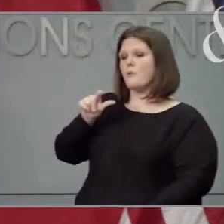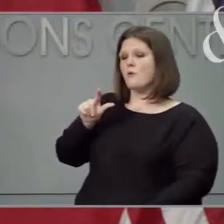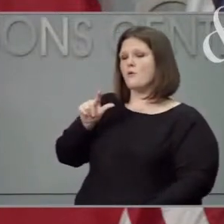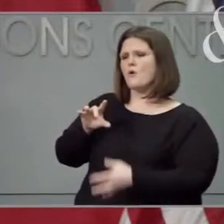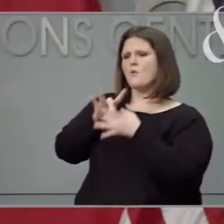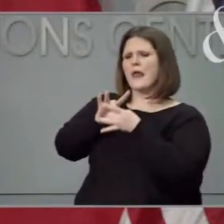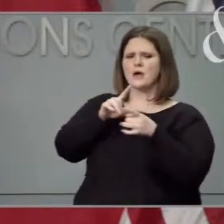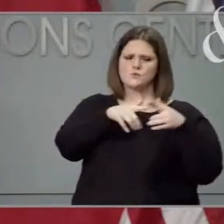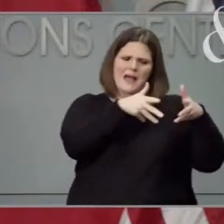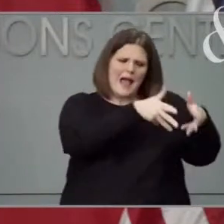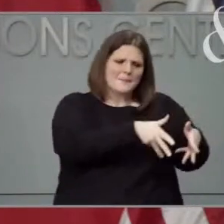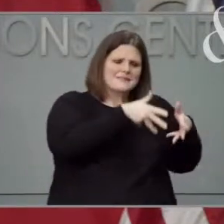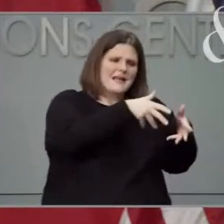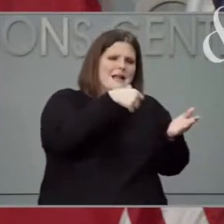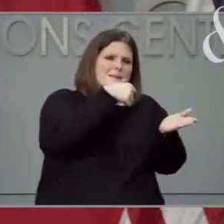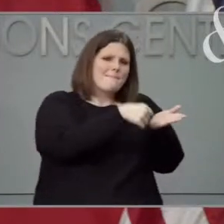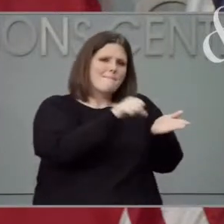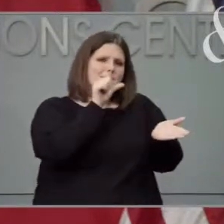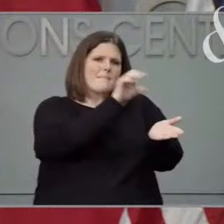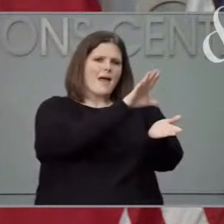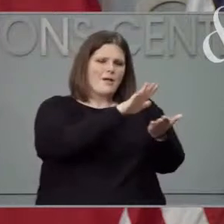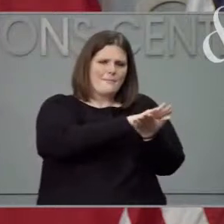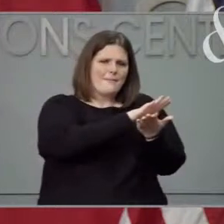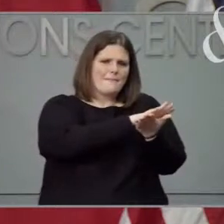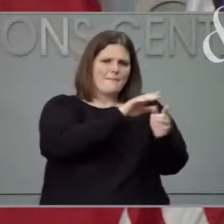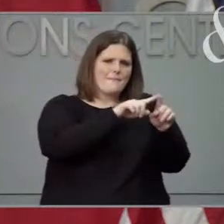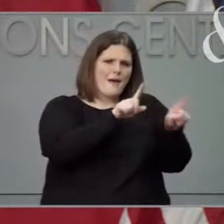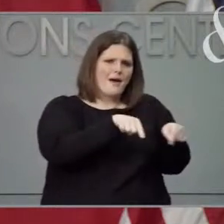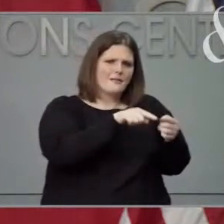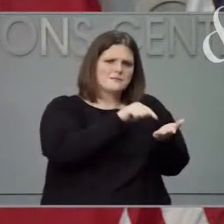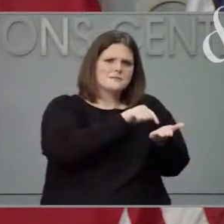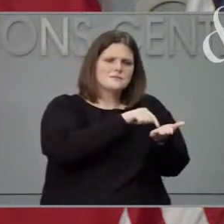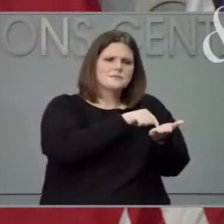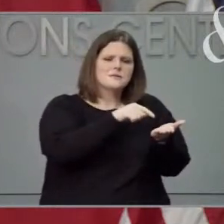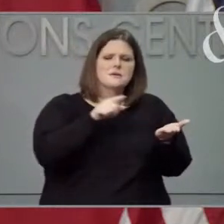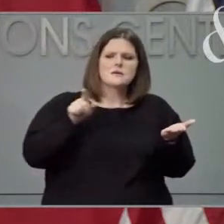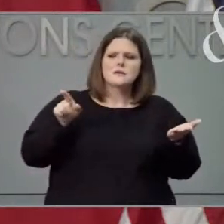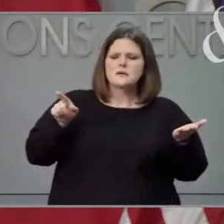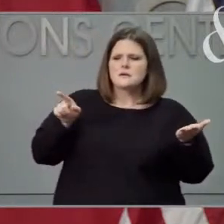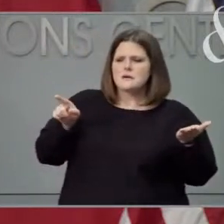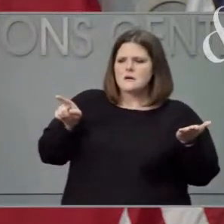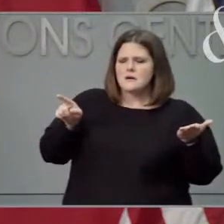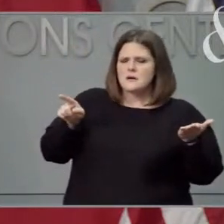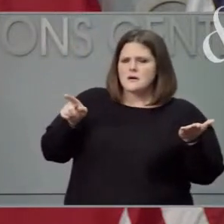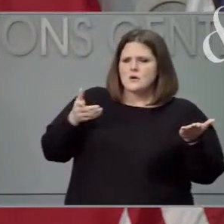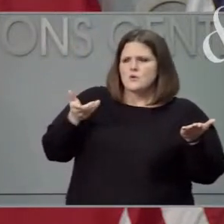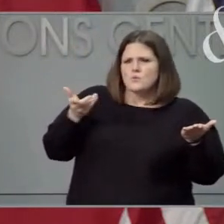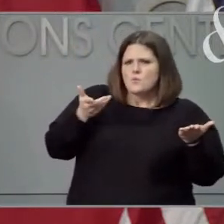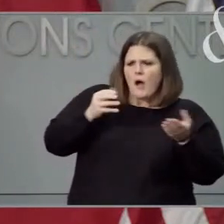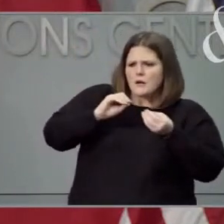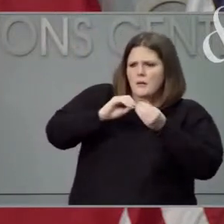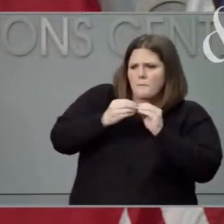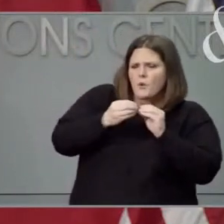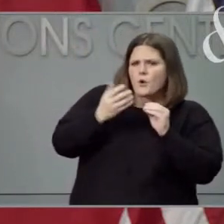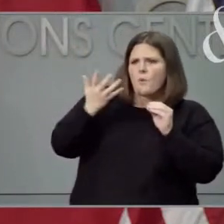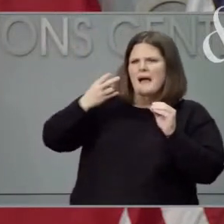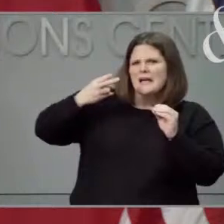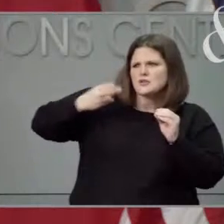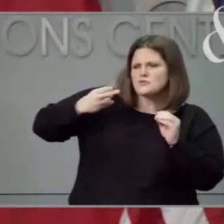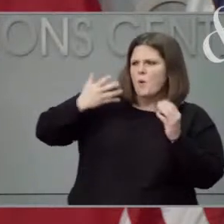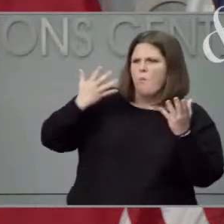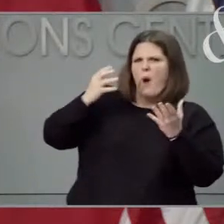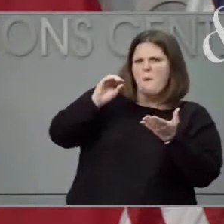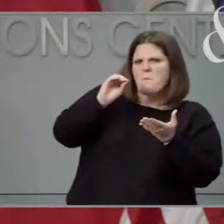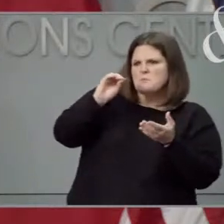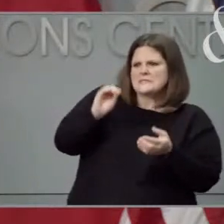outstanding absentee by mail ballots, do you guys have some data or history on like what